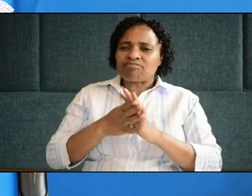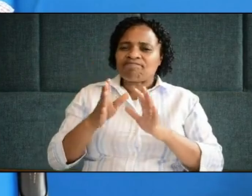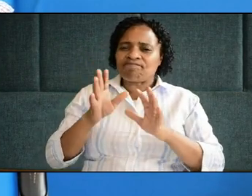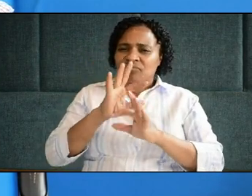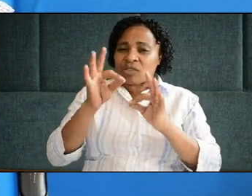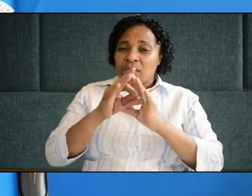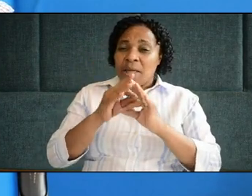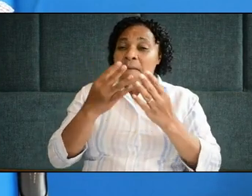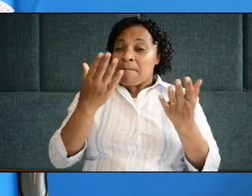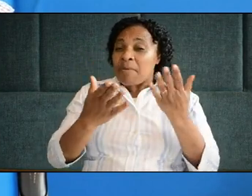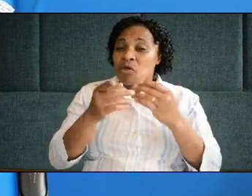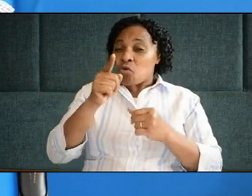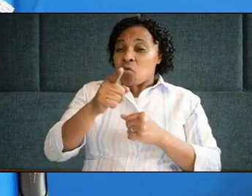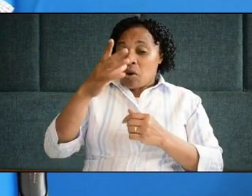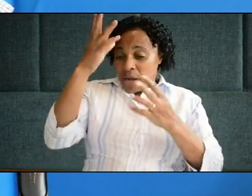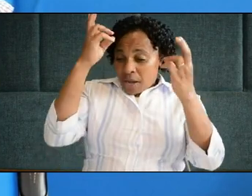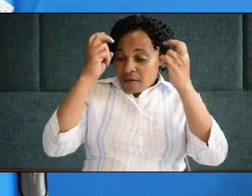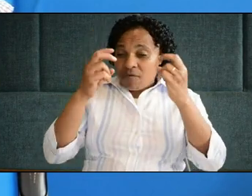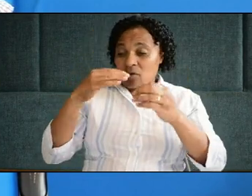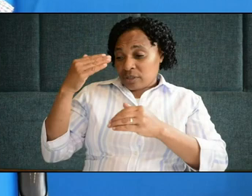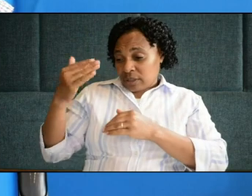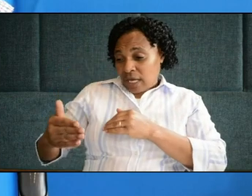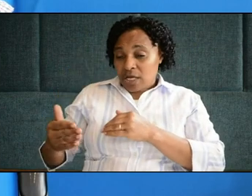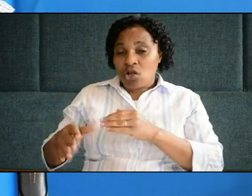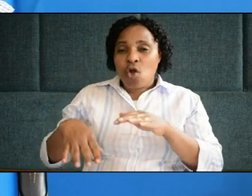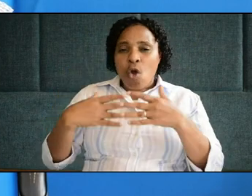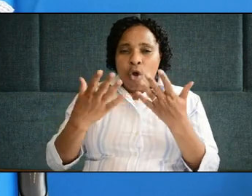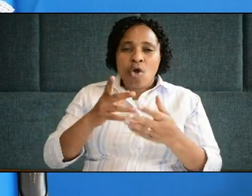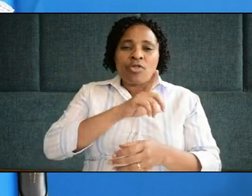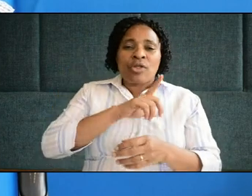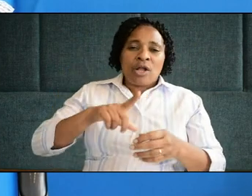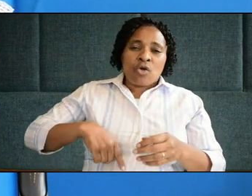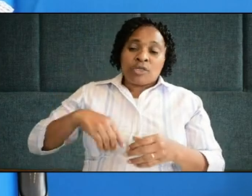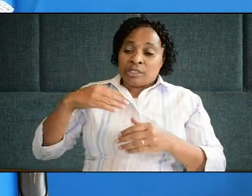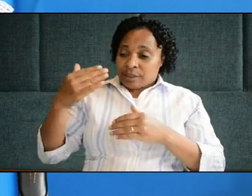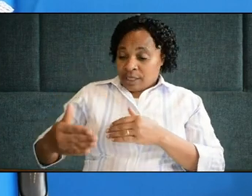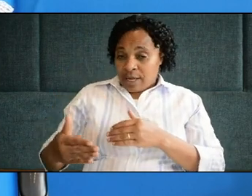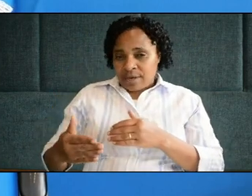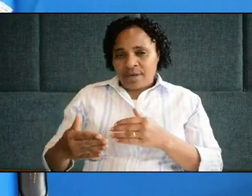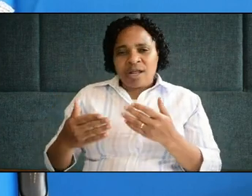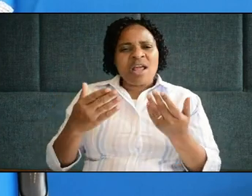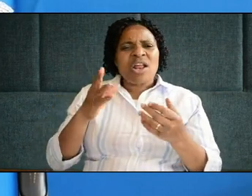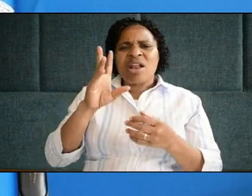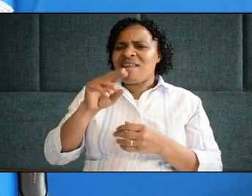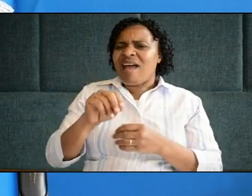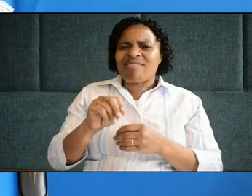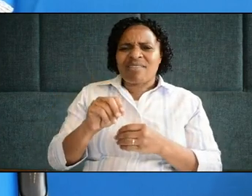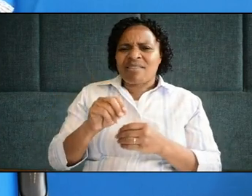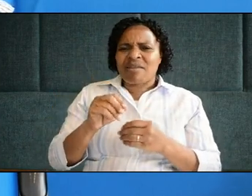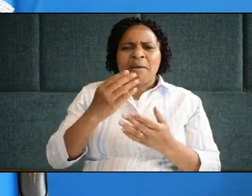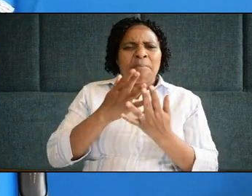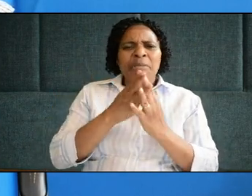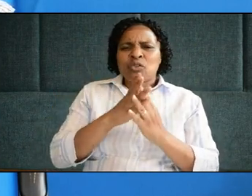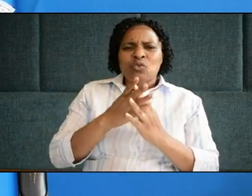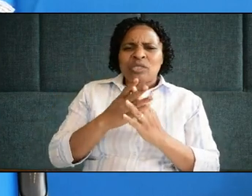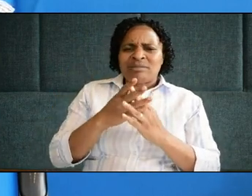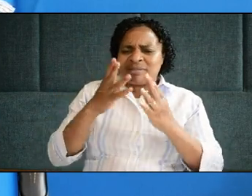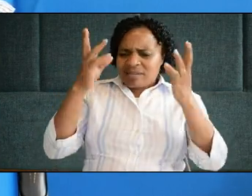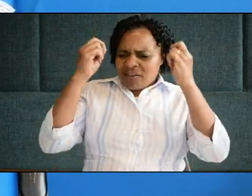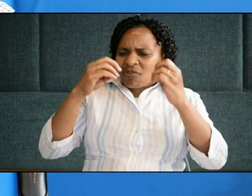on the devil's side. Mm-hmm. So there's no in between. Mm-hmm. In between means in the devil's